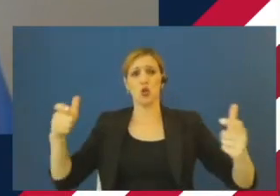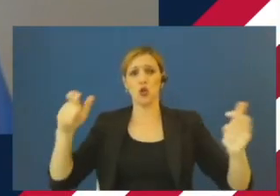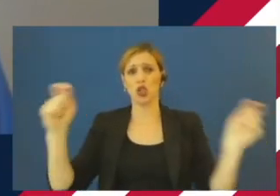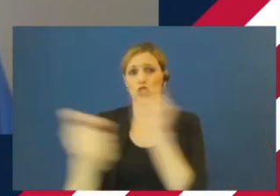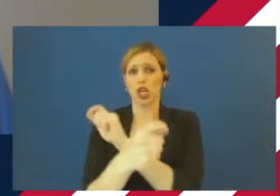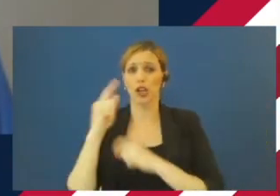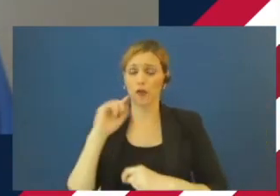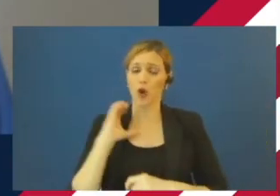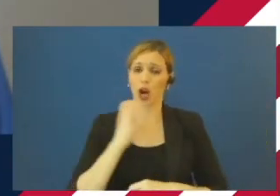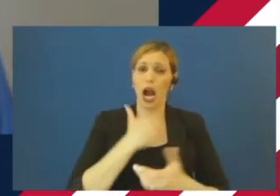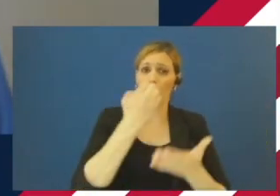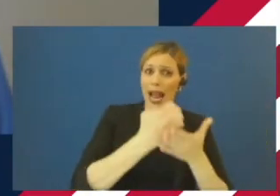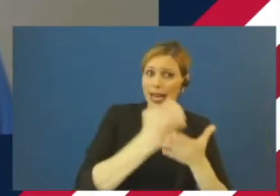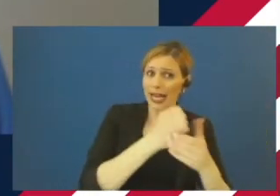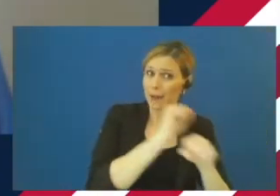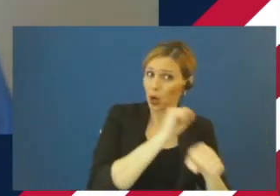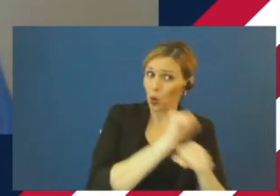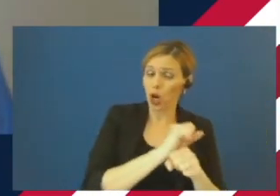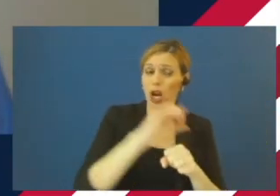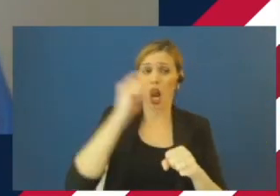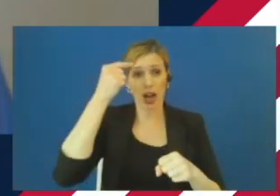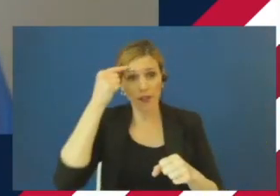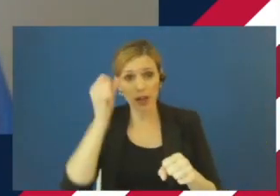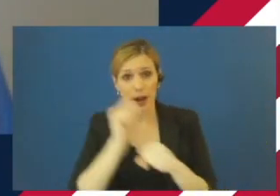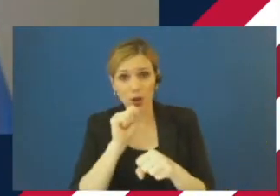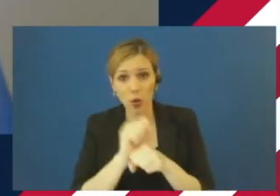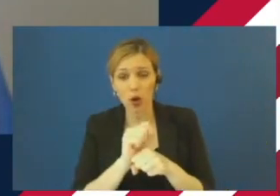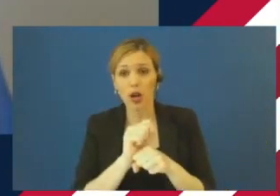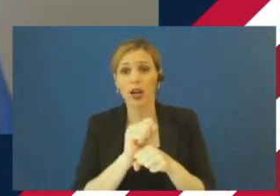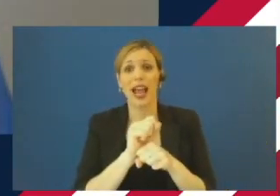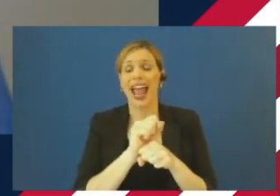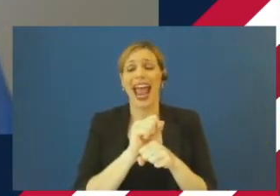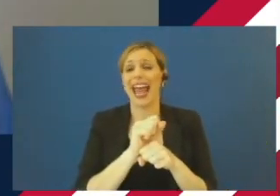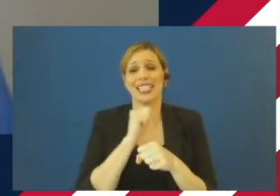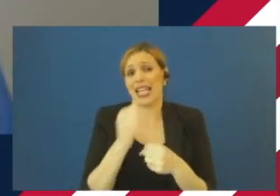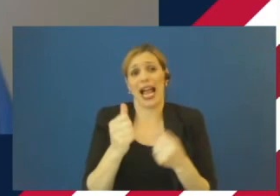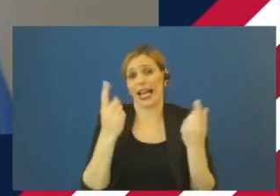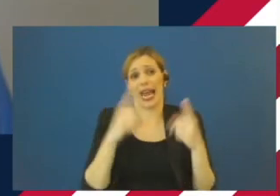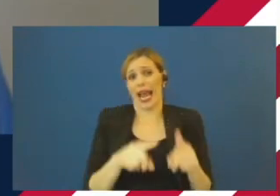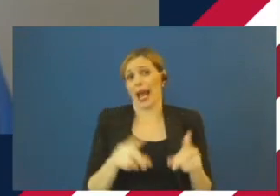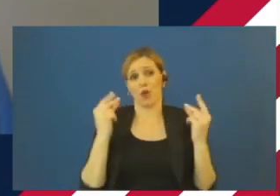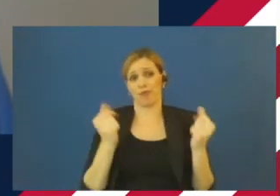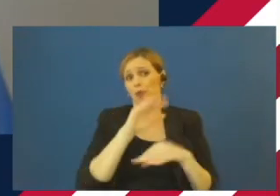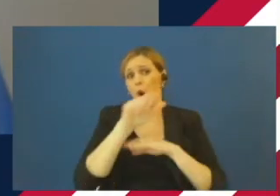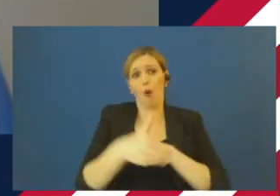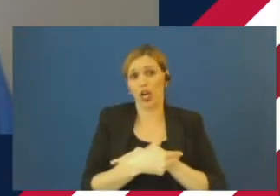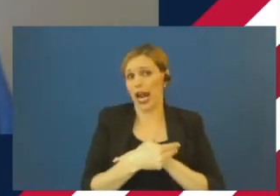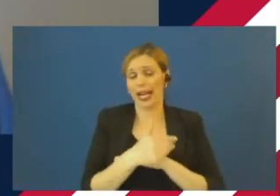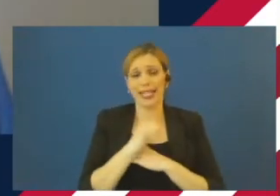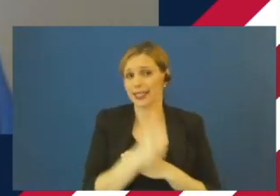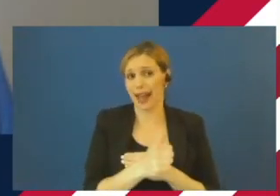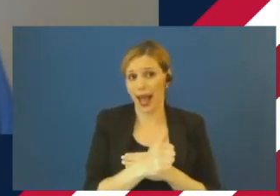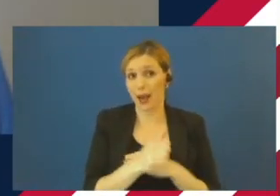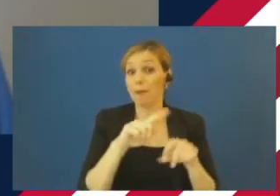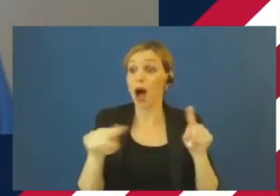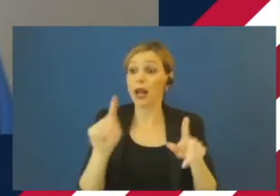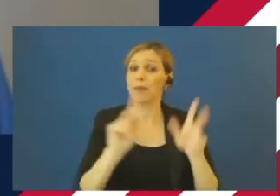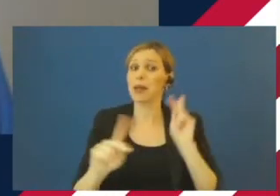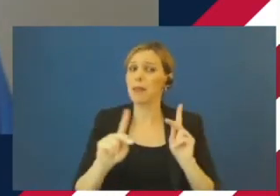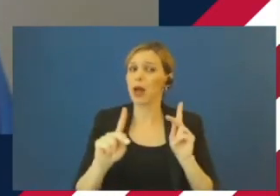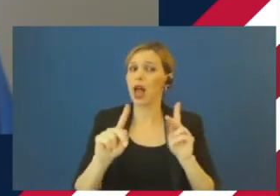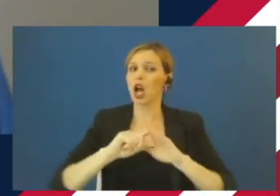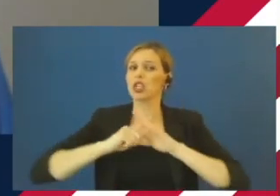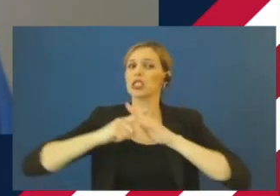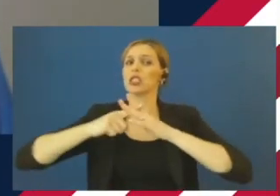our governmental work. And it's not something that's going to happen overnight, but it is something that people are realizing and communities